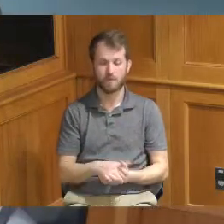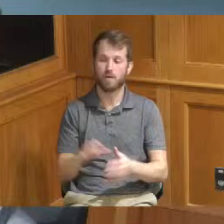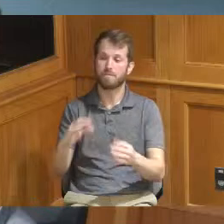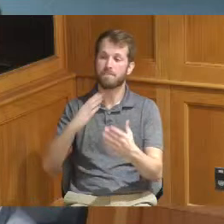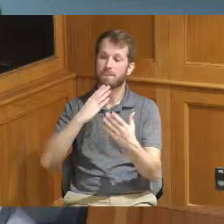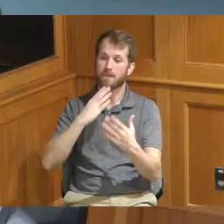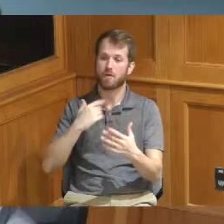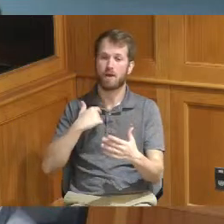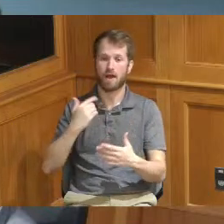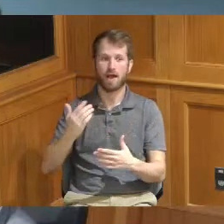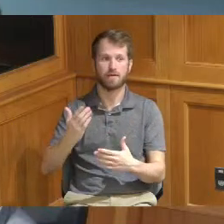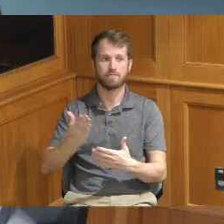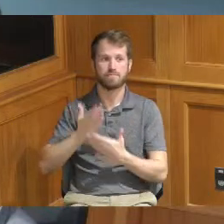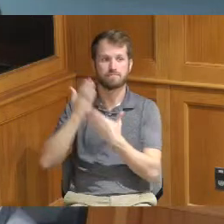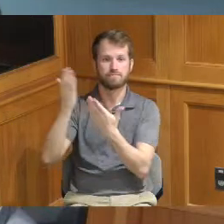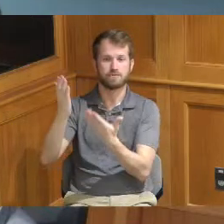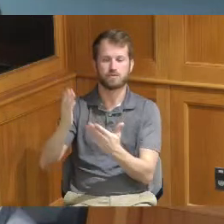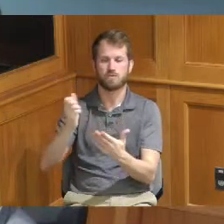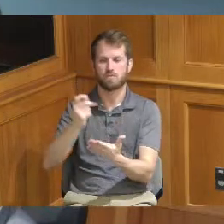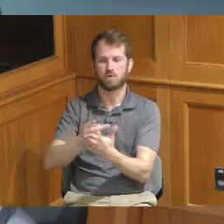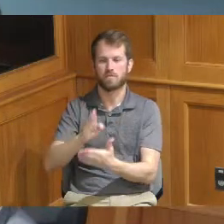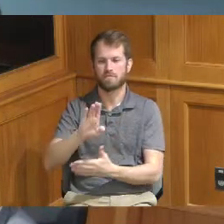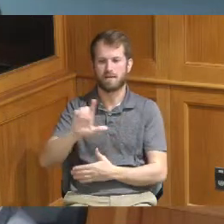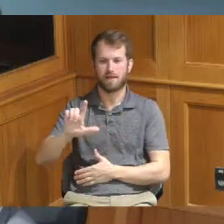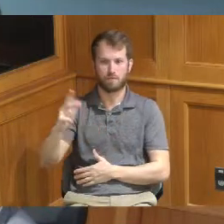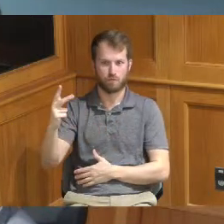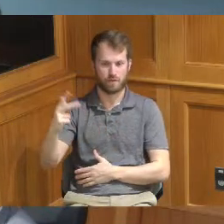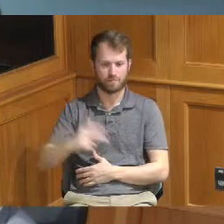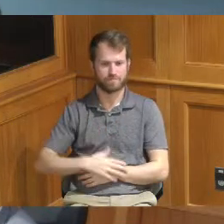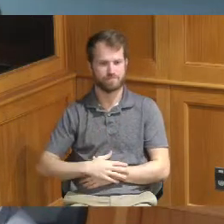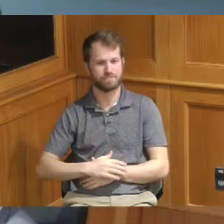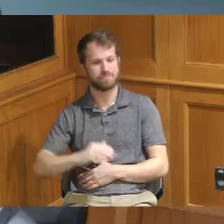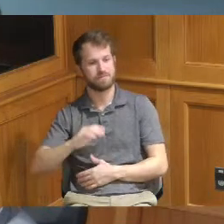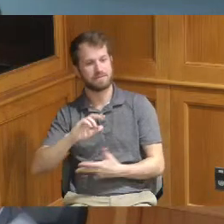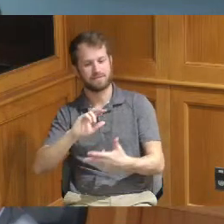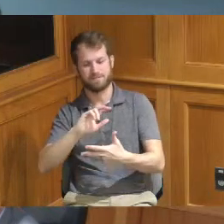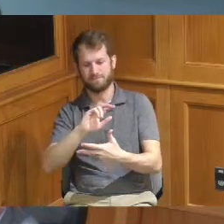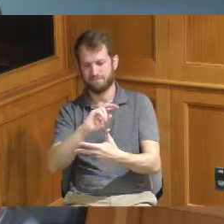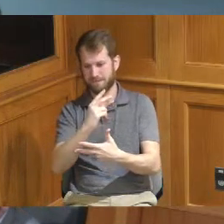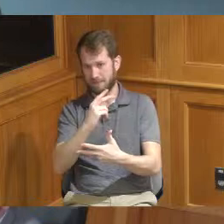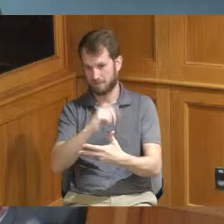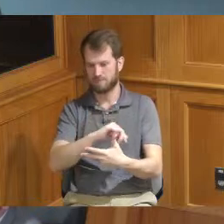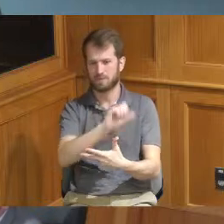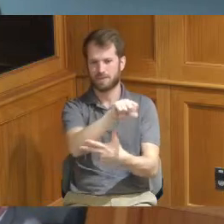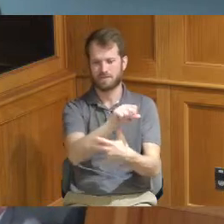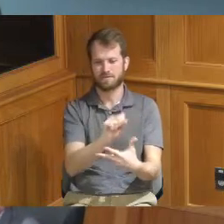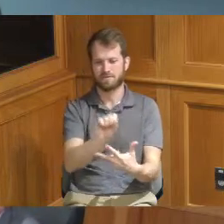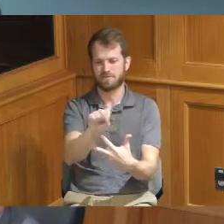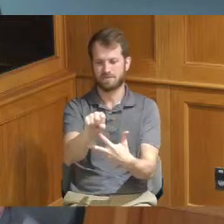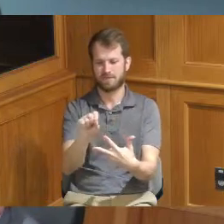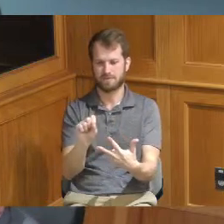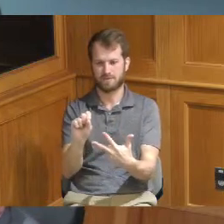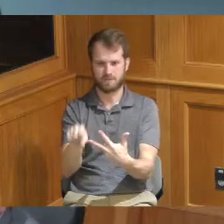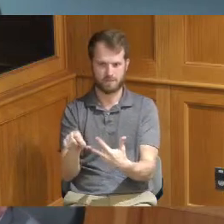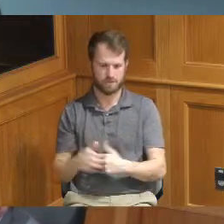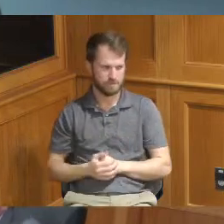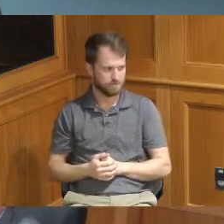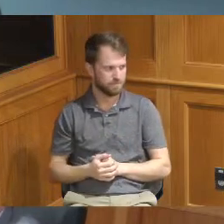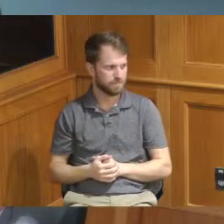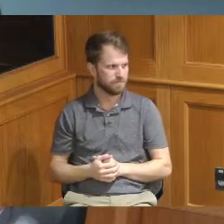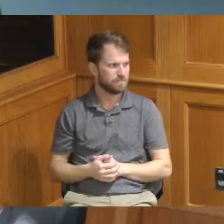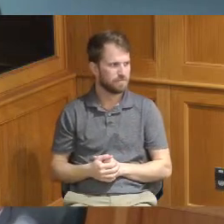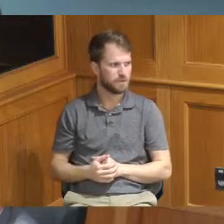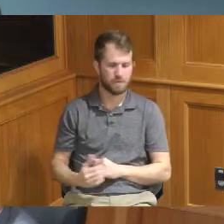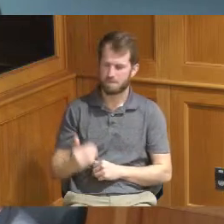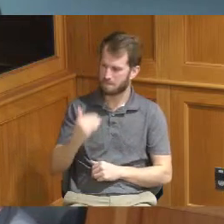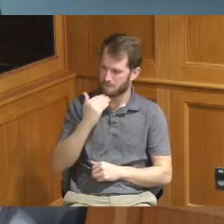I make a motion to approve by leave 3. Second? Commissioner Reese? Yes. Commissioner Dreehouse? Yes. Commissioner Summer Dumas? Yes. Thank you,